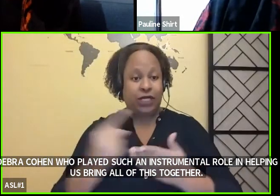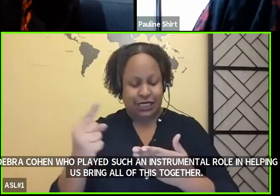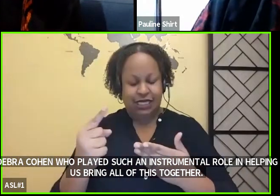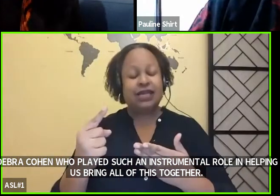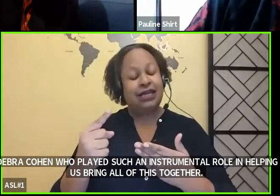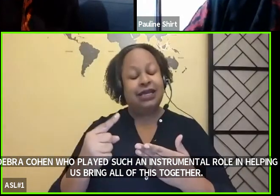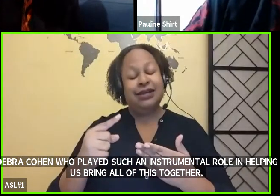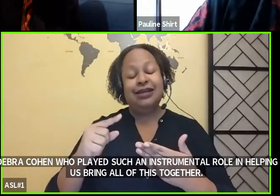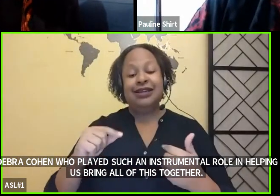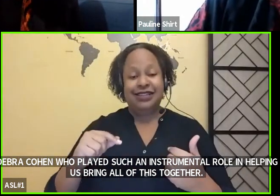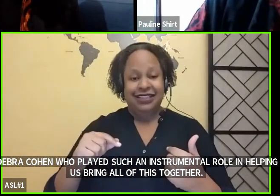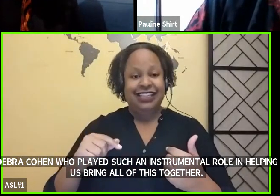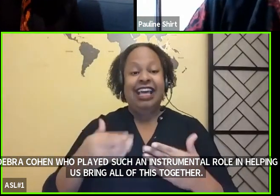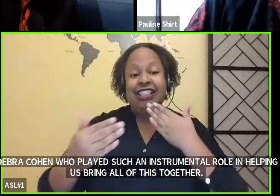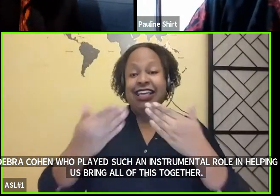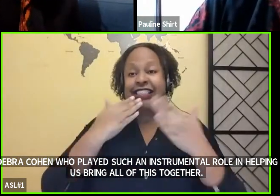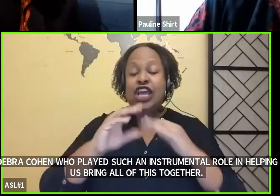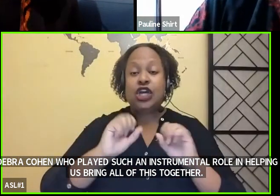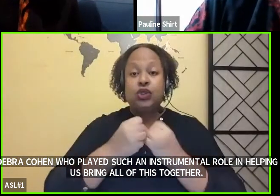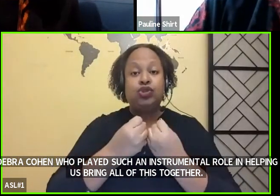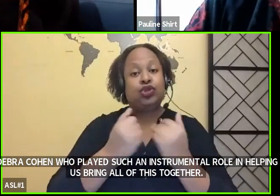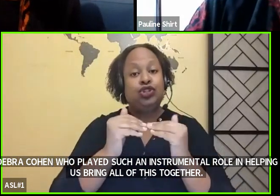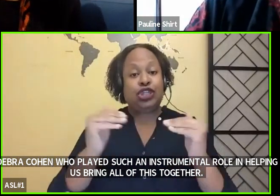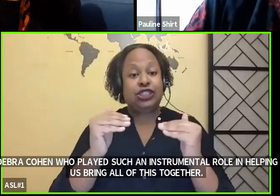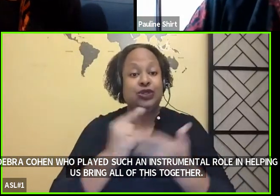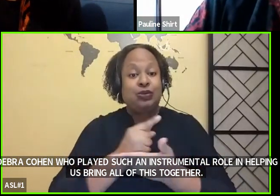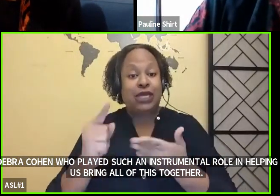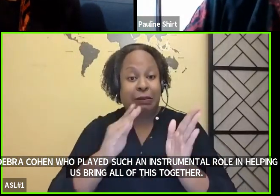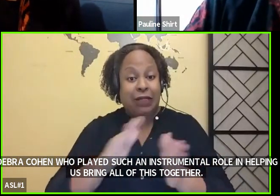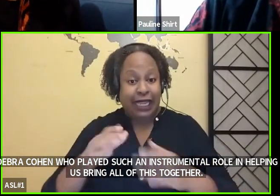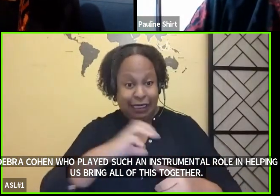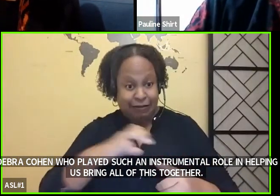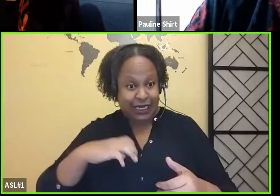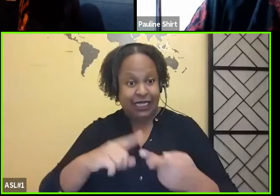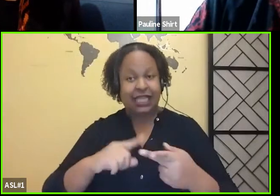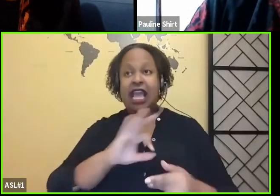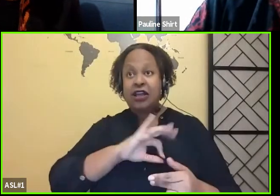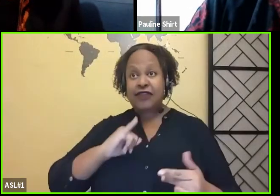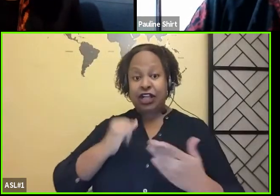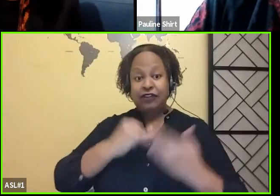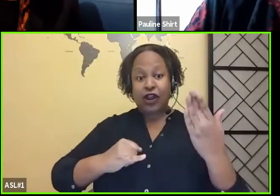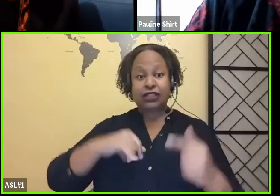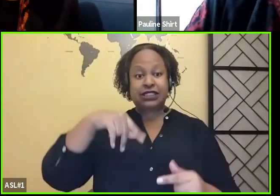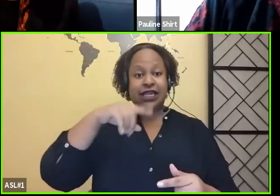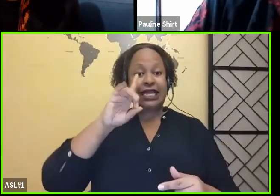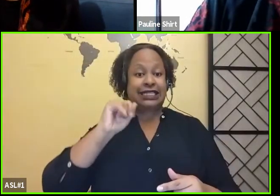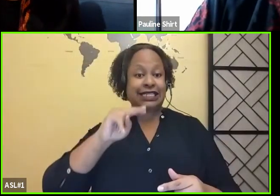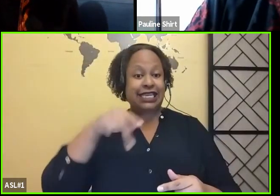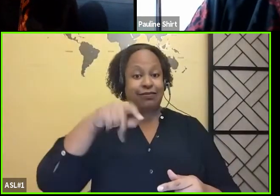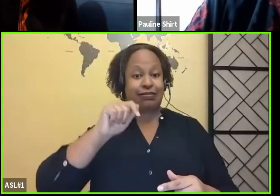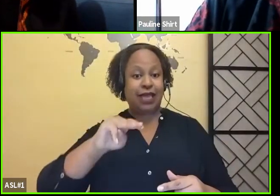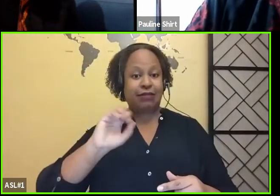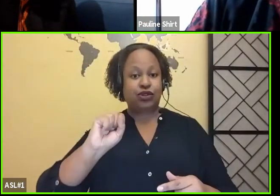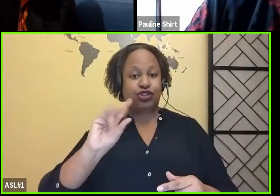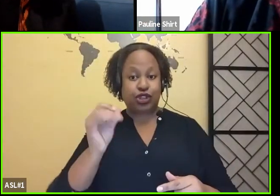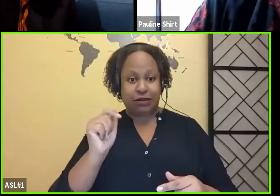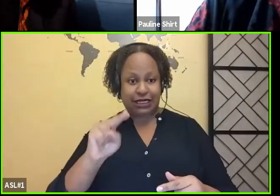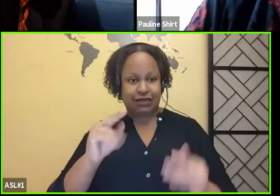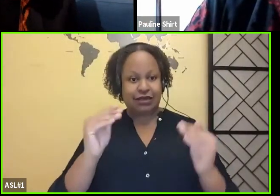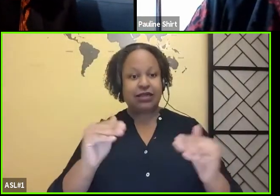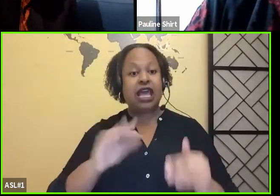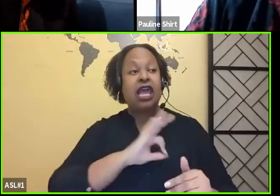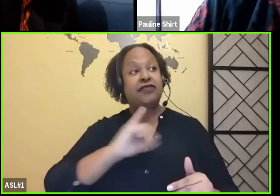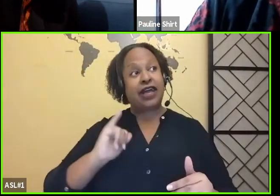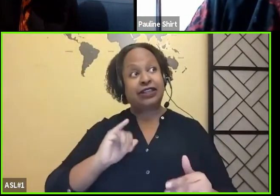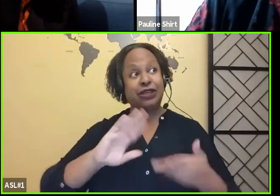Social Justice Week Planning Committee, to the Faculty of Arts, Dean Pamela Sigeman, to the Faculty of Community Services, Dean